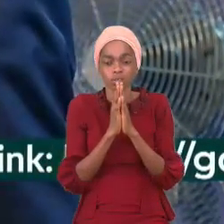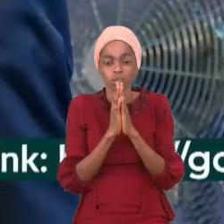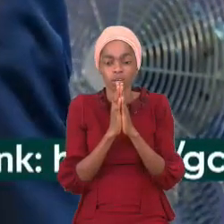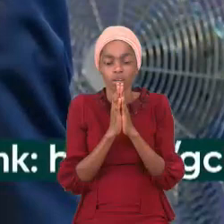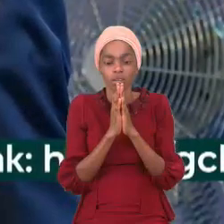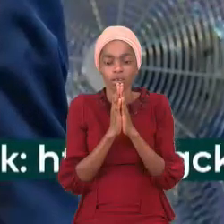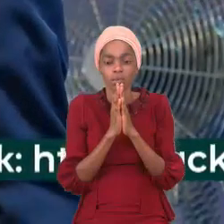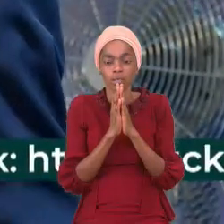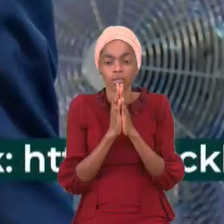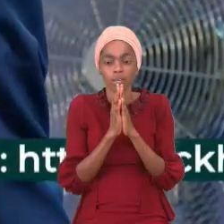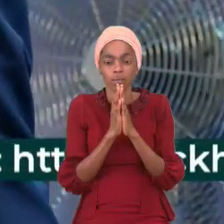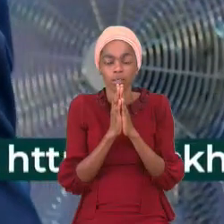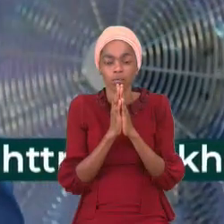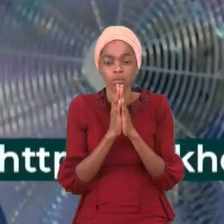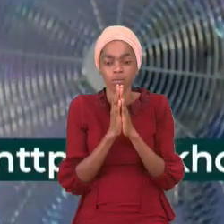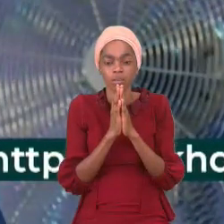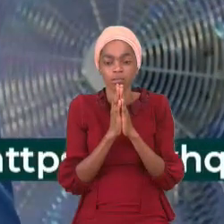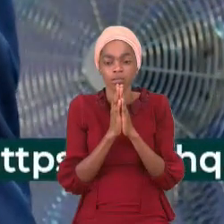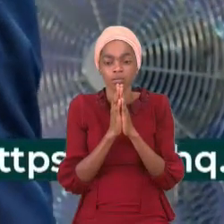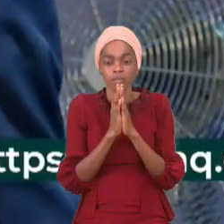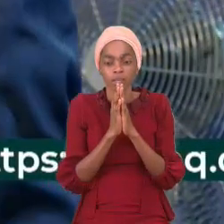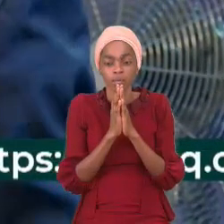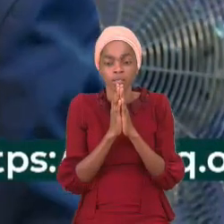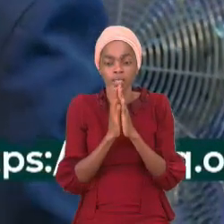but get all the details.